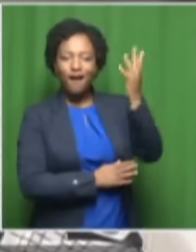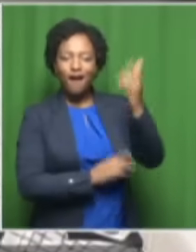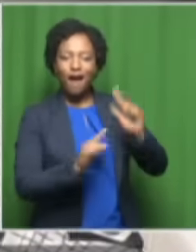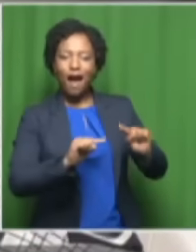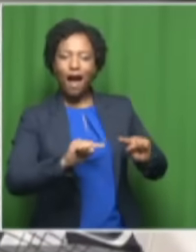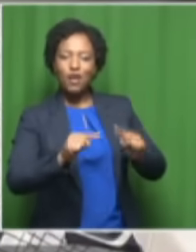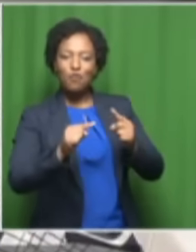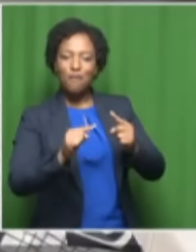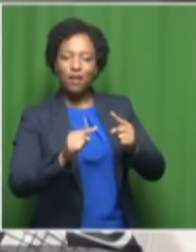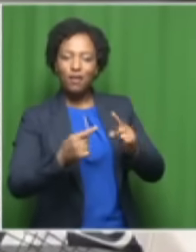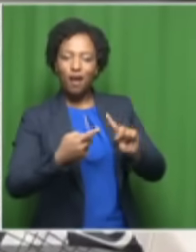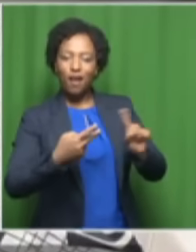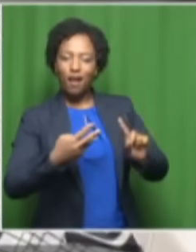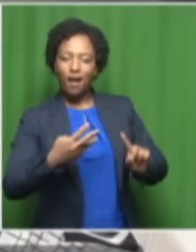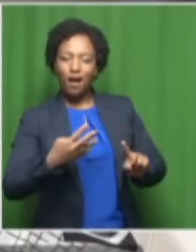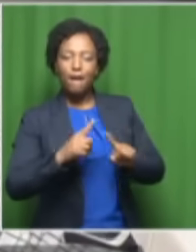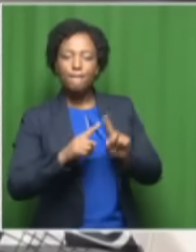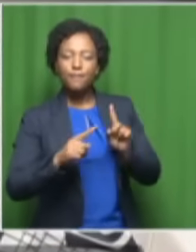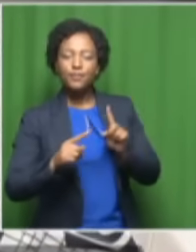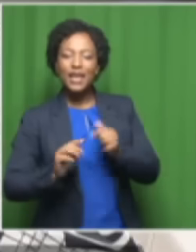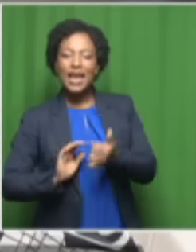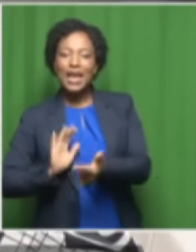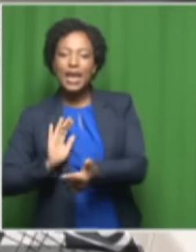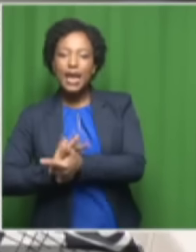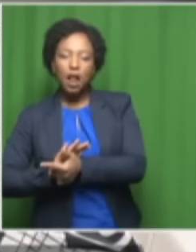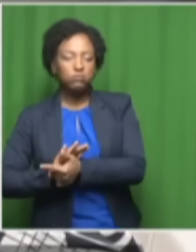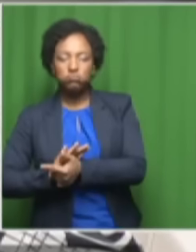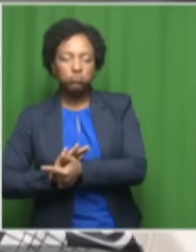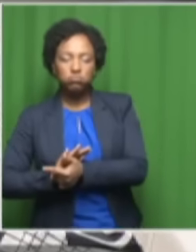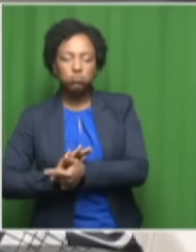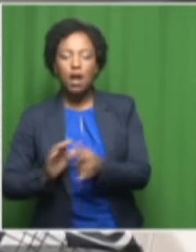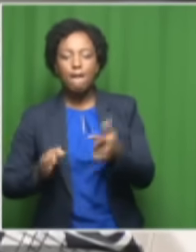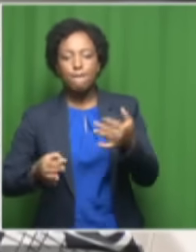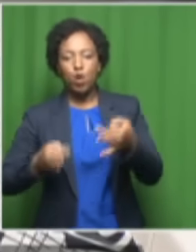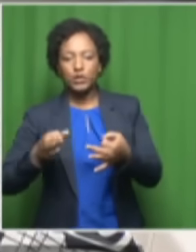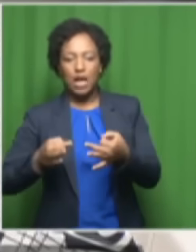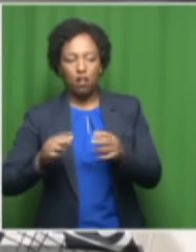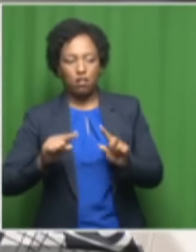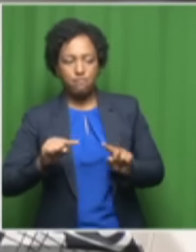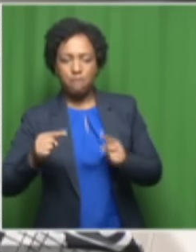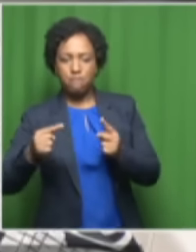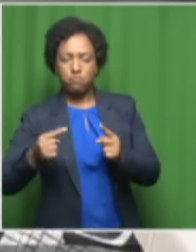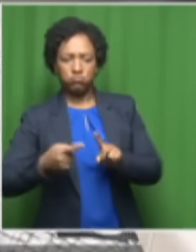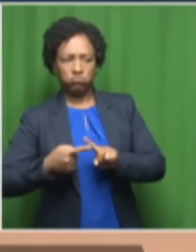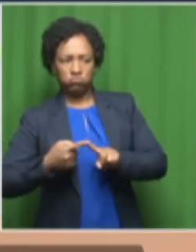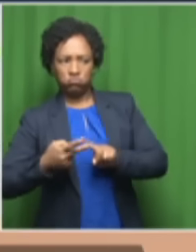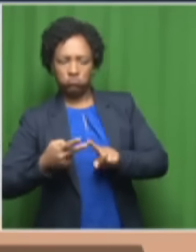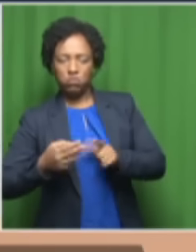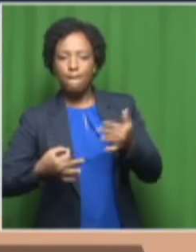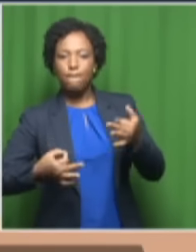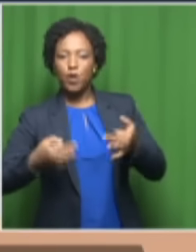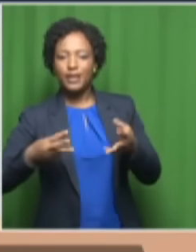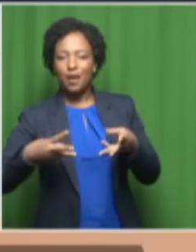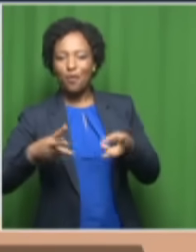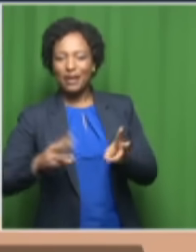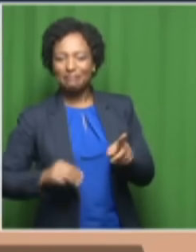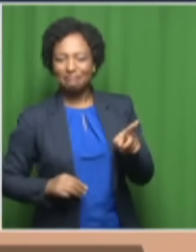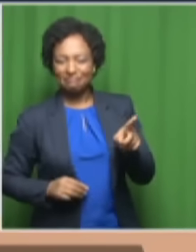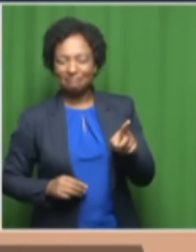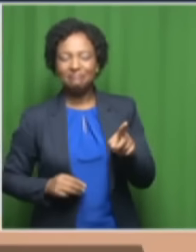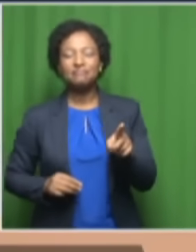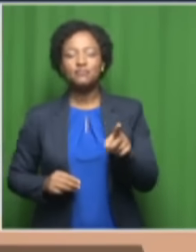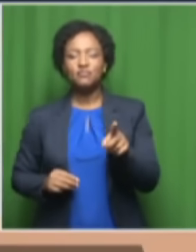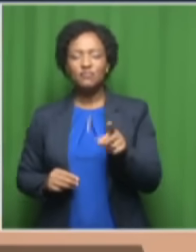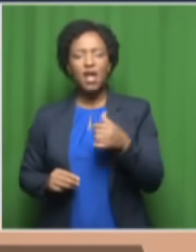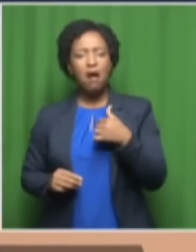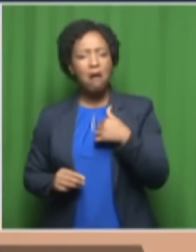legally, I put it to you, politically. Yeah. Yeah, and that's what we very much so did here. And also, I mean, they even put question